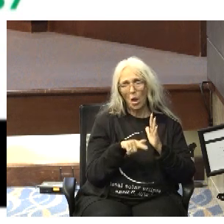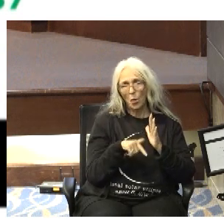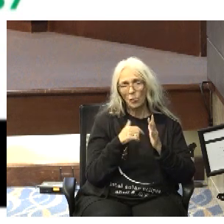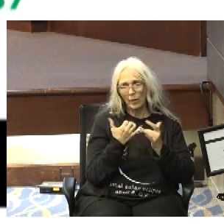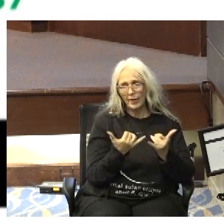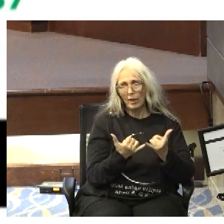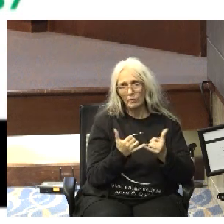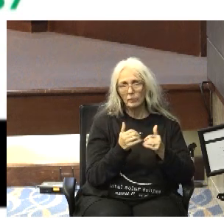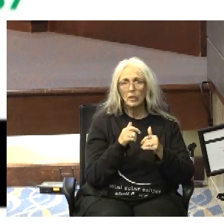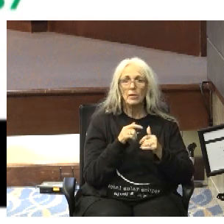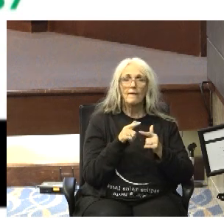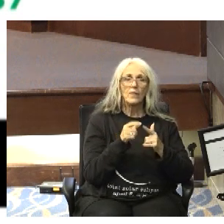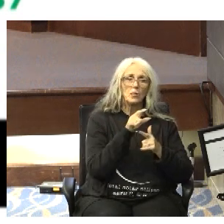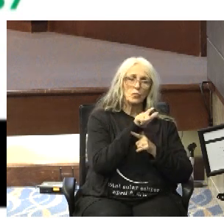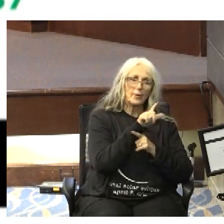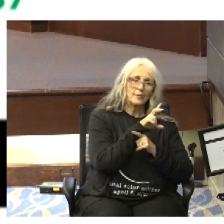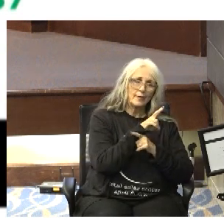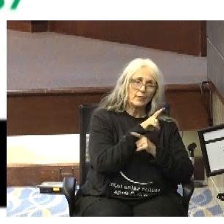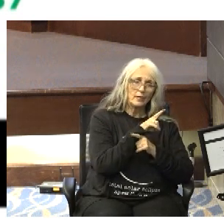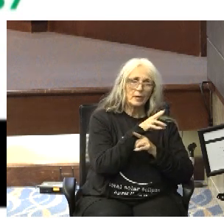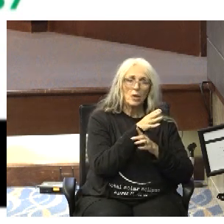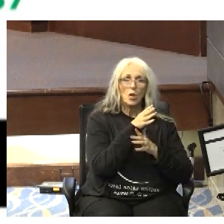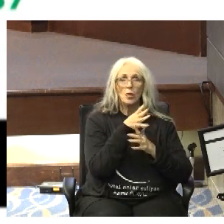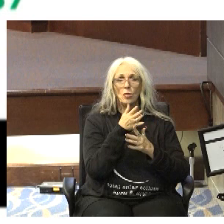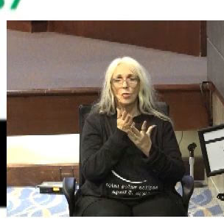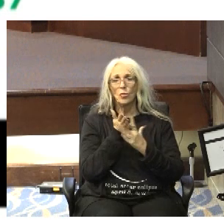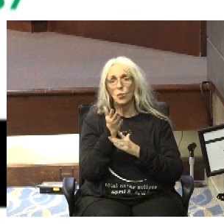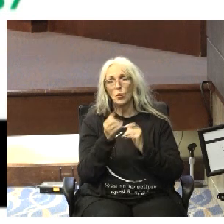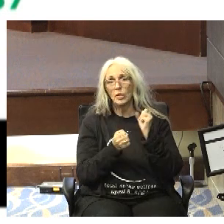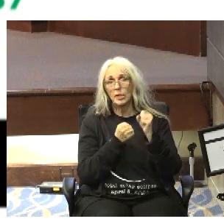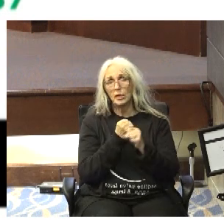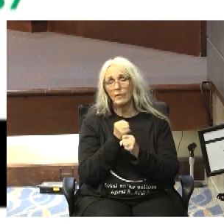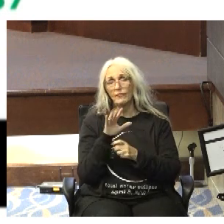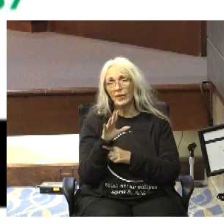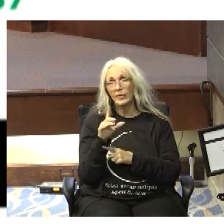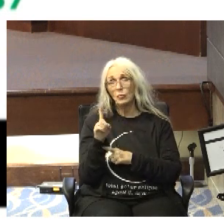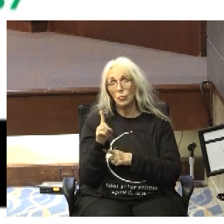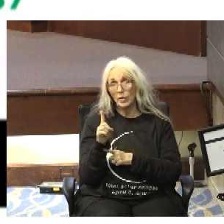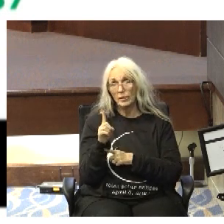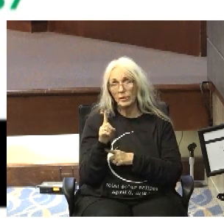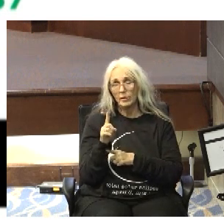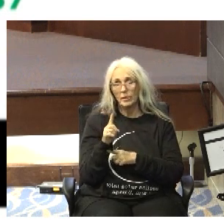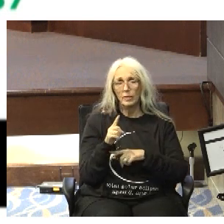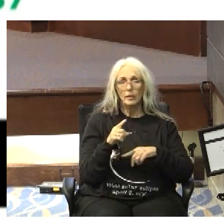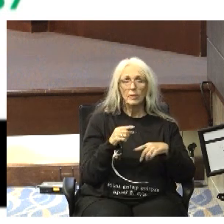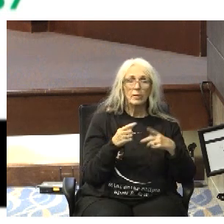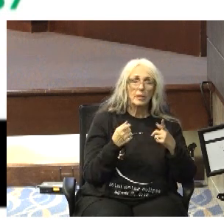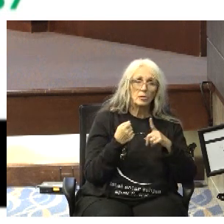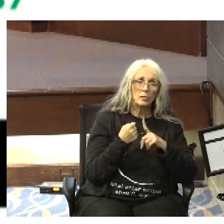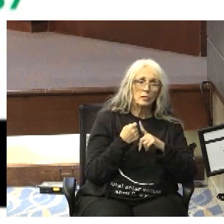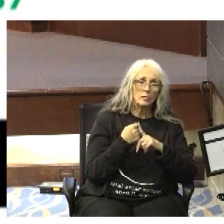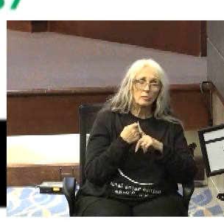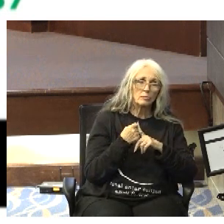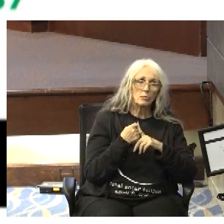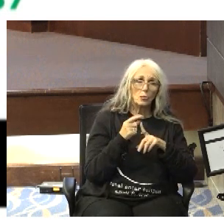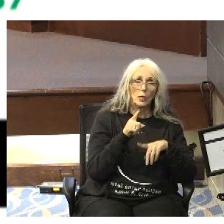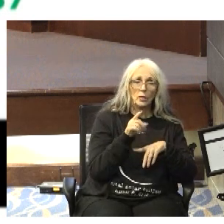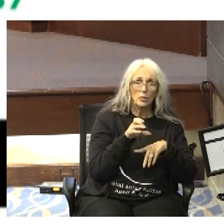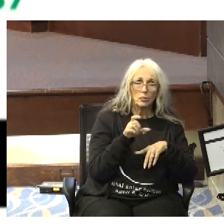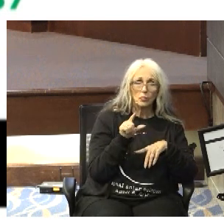from 2027 to 2051, that's going to generate the city's general fund about